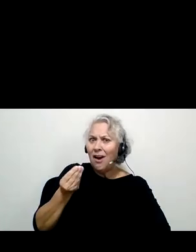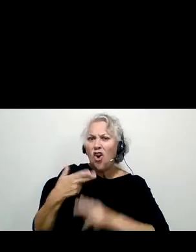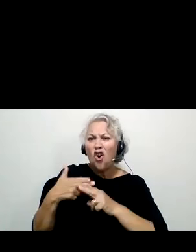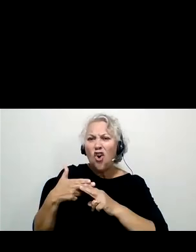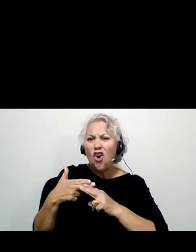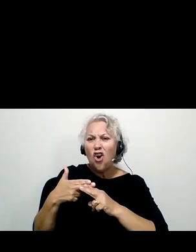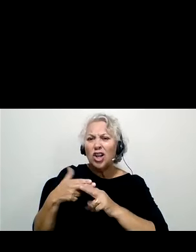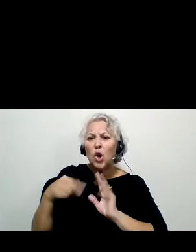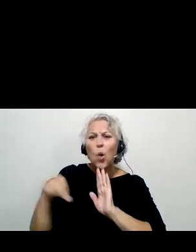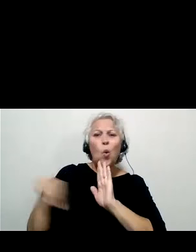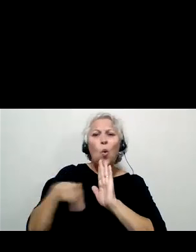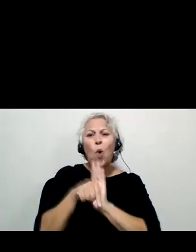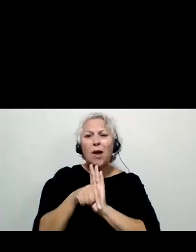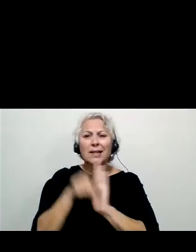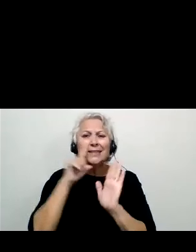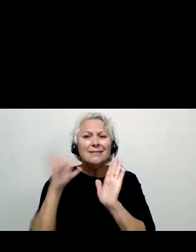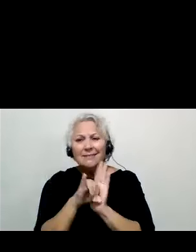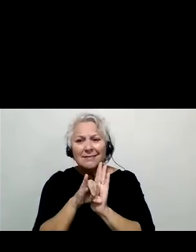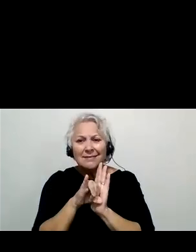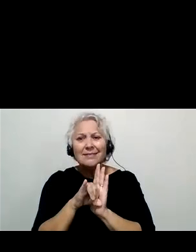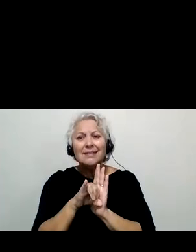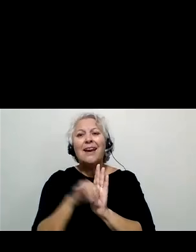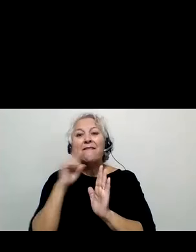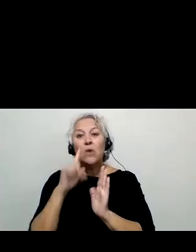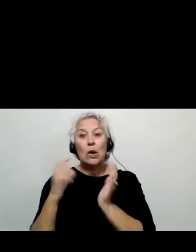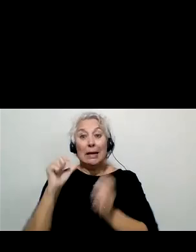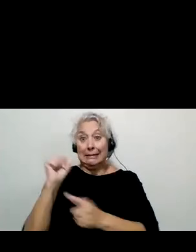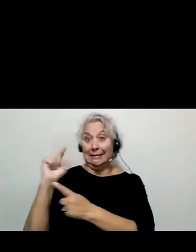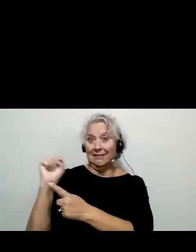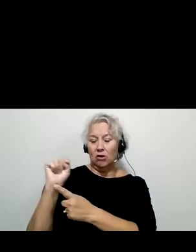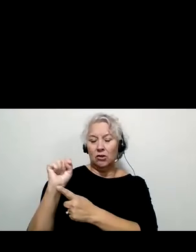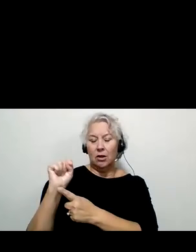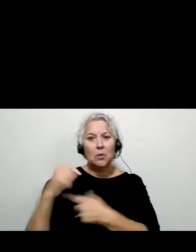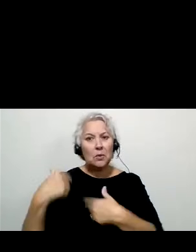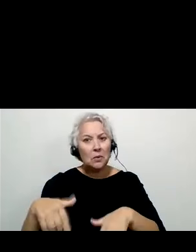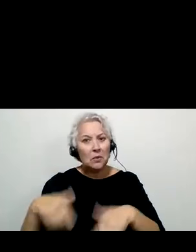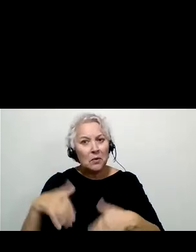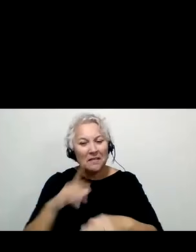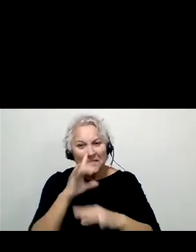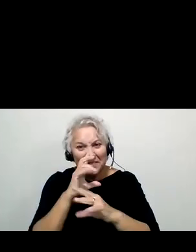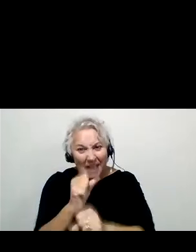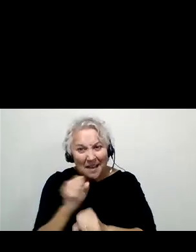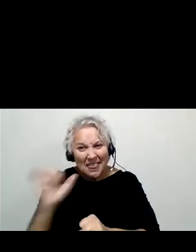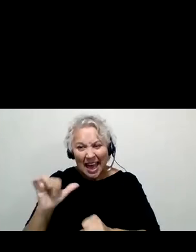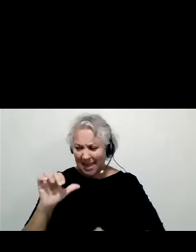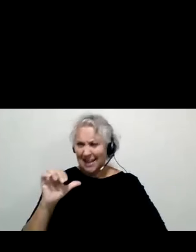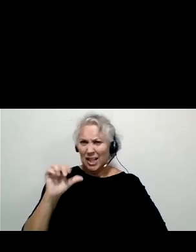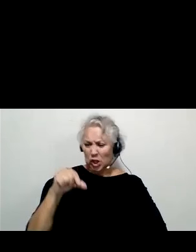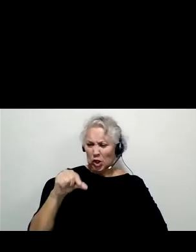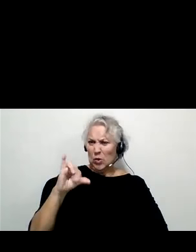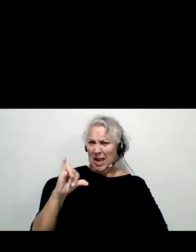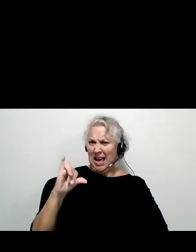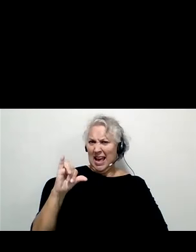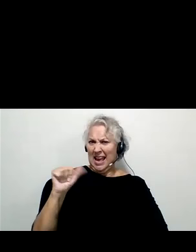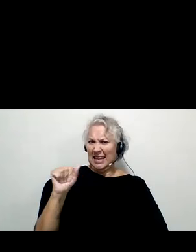the quality indicators for assistive technology. And what's fabulous about that acronym that we use